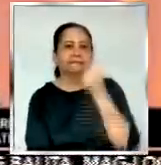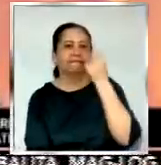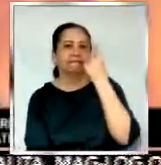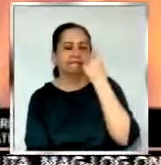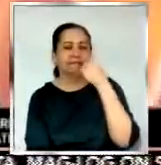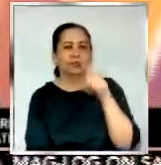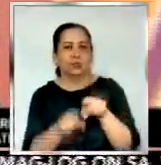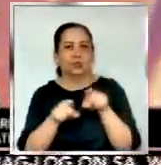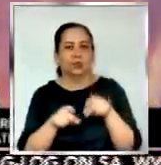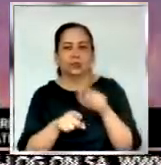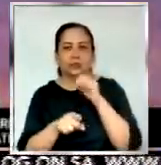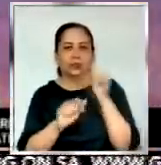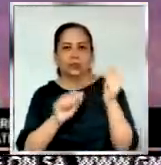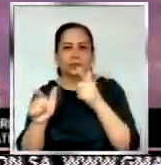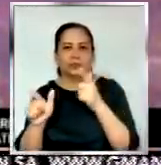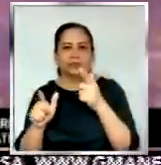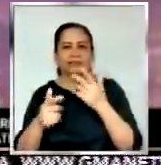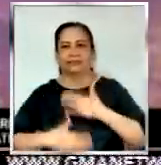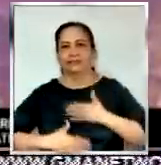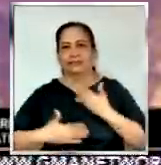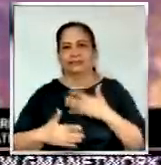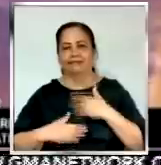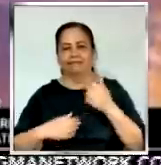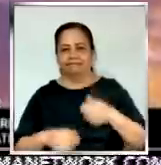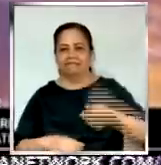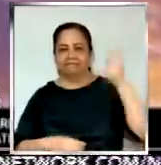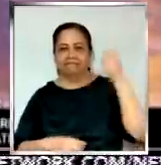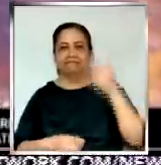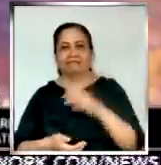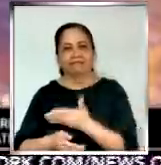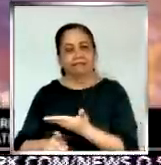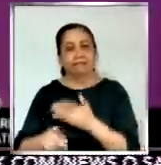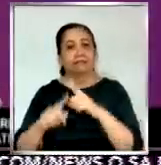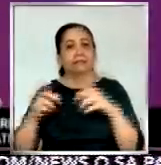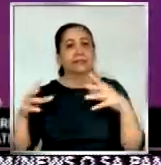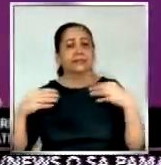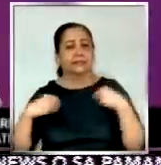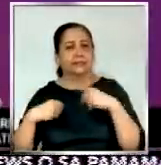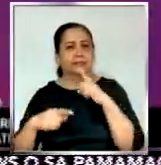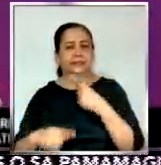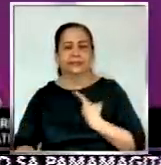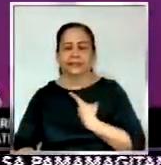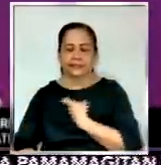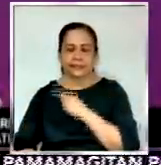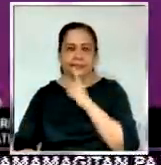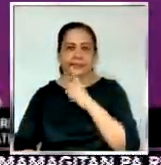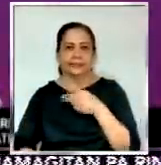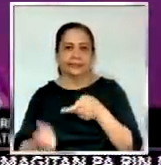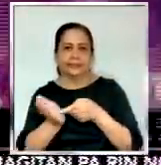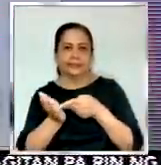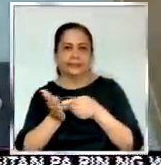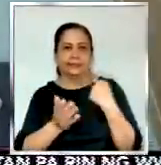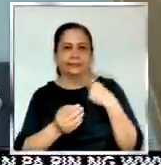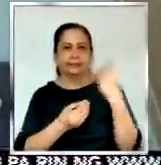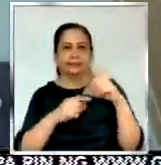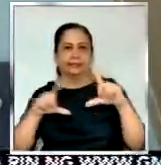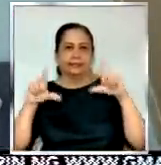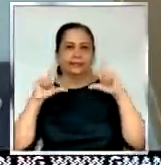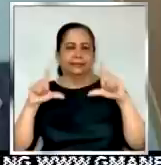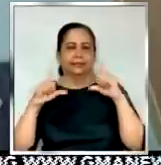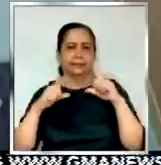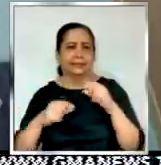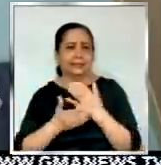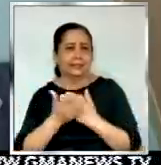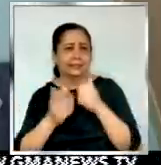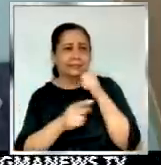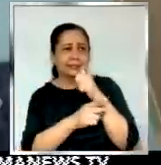hindi lahat ay matutuwa sa kanyang pagkapanalo. Pero aminado siyang nasasaktan din daw siya sa mga akusasyon. Some of the girls din na,